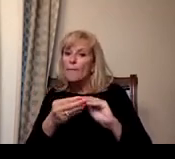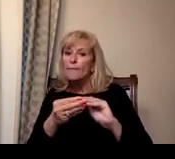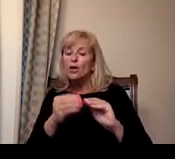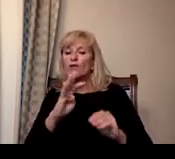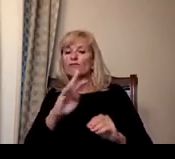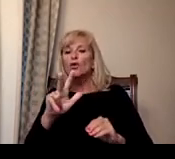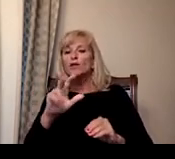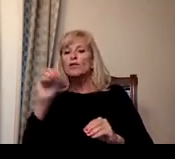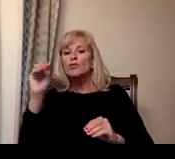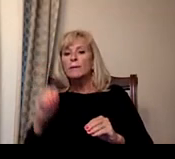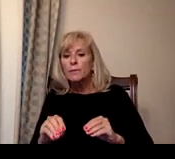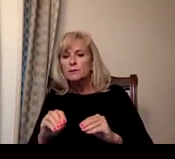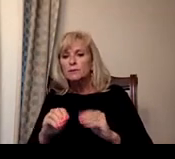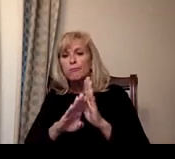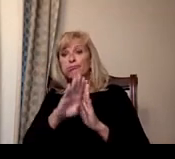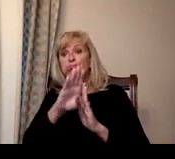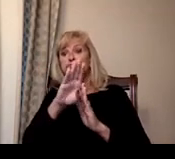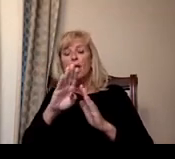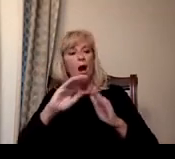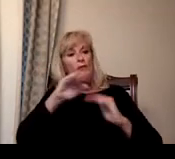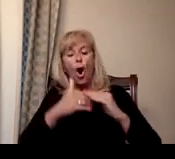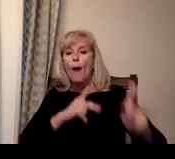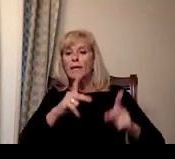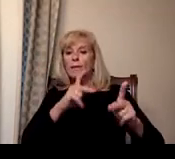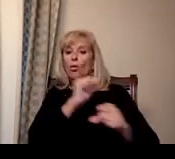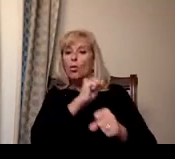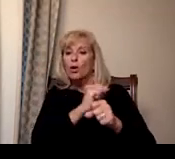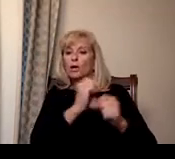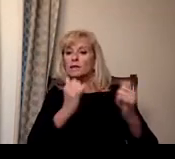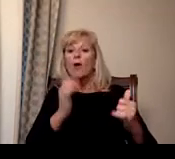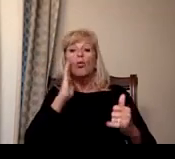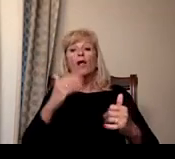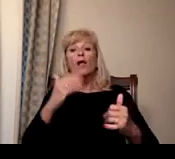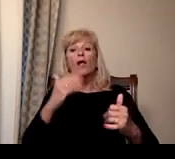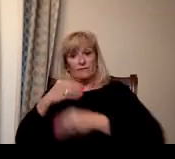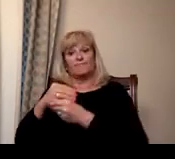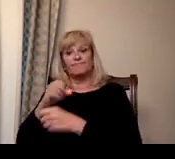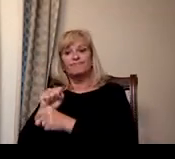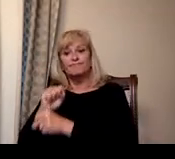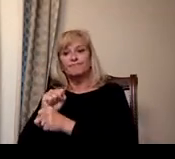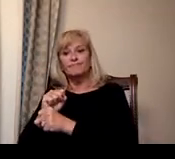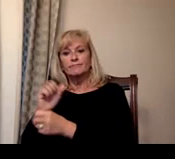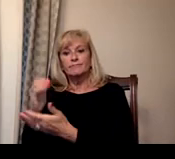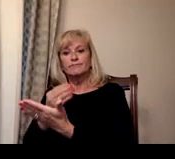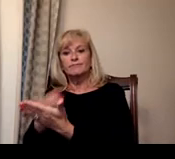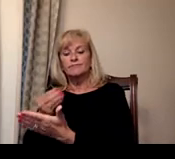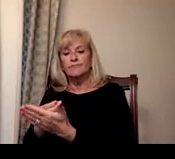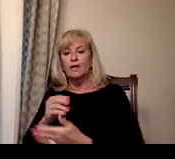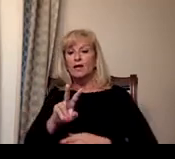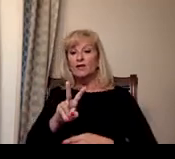are 43% of our US workforce is going to have something on the side. So ViV is perfectly